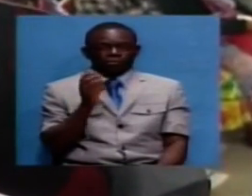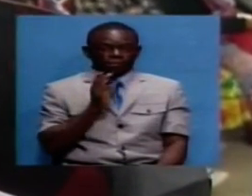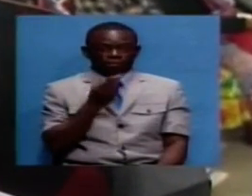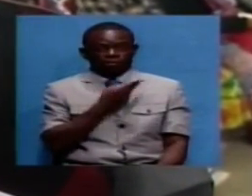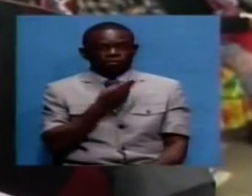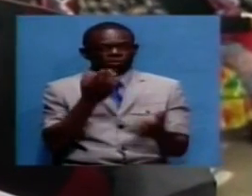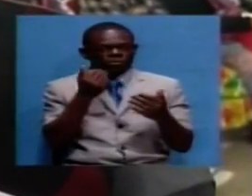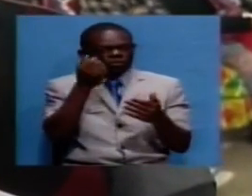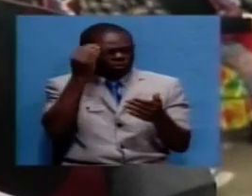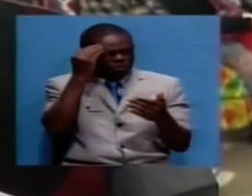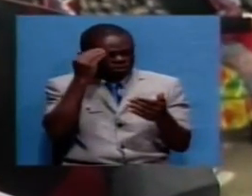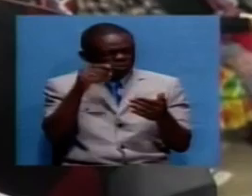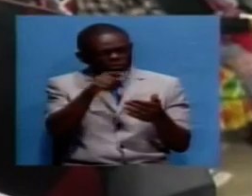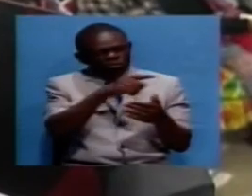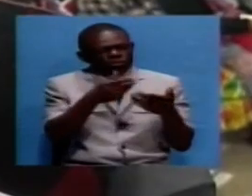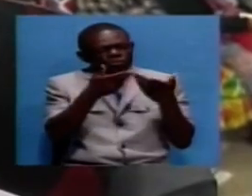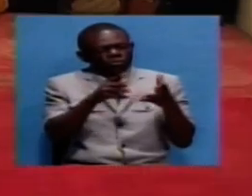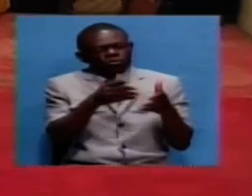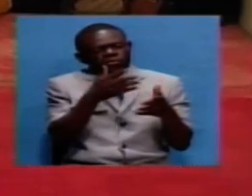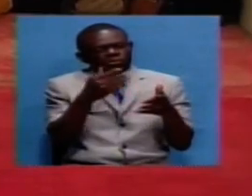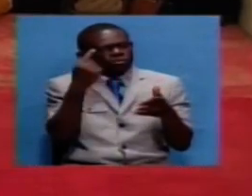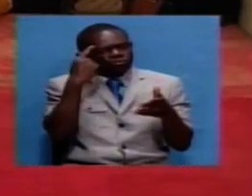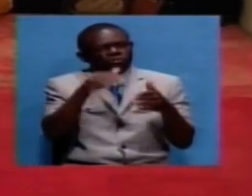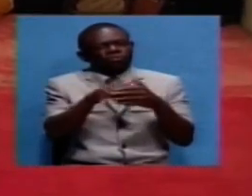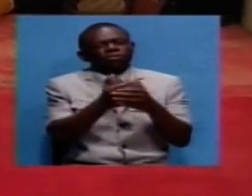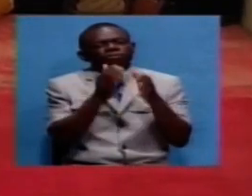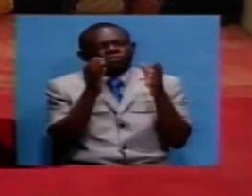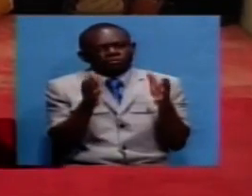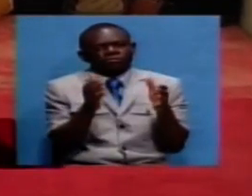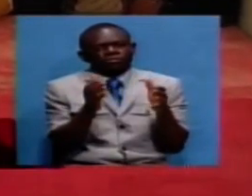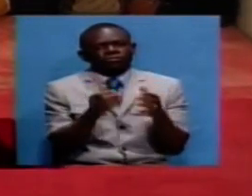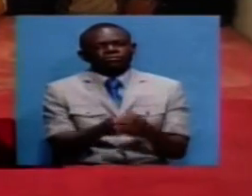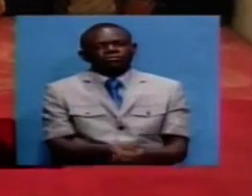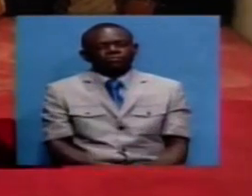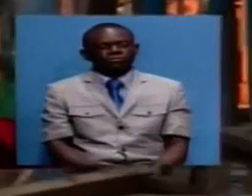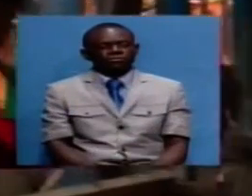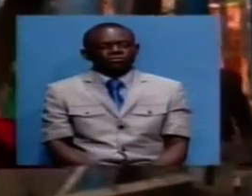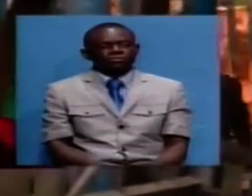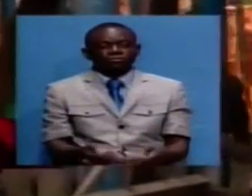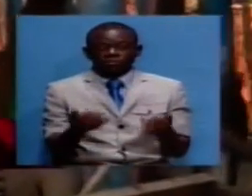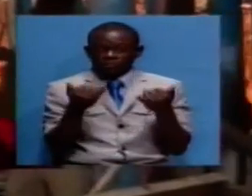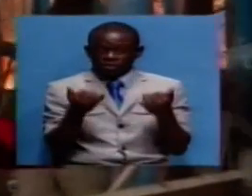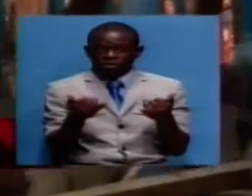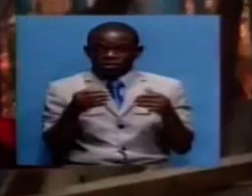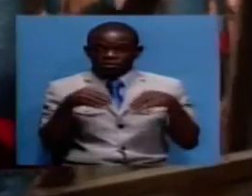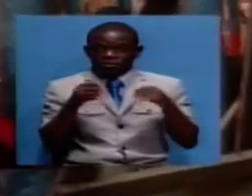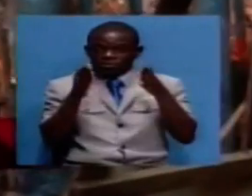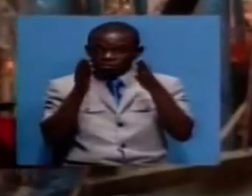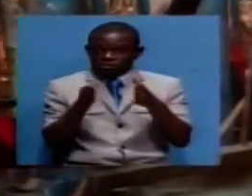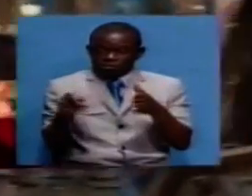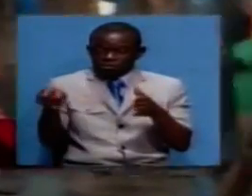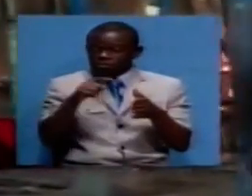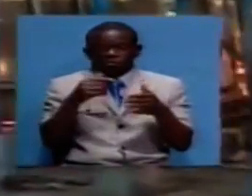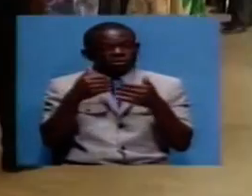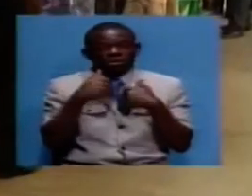estimated value of what has been lost. For now, these traders have no source of income and await assistance from